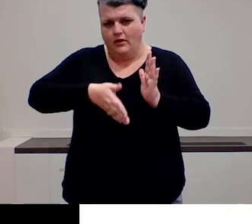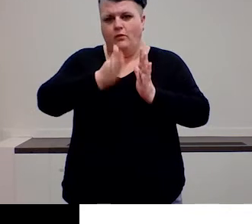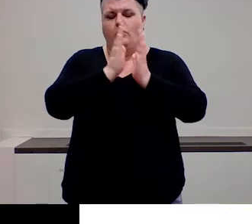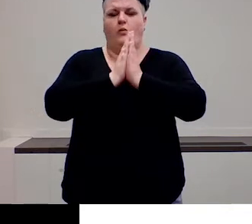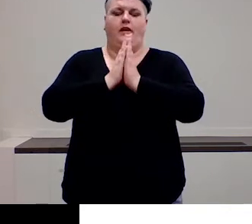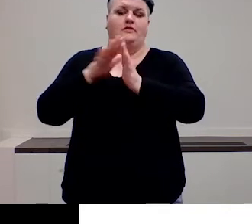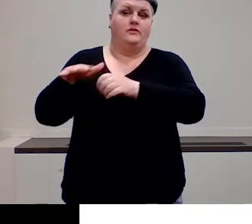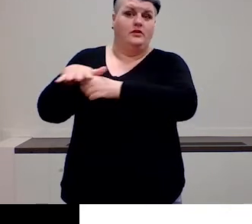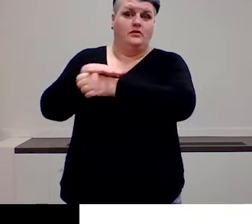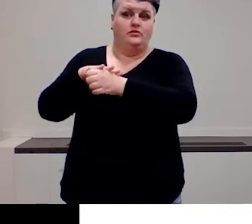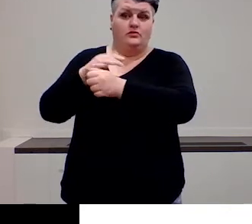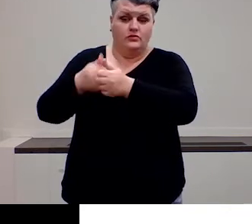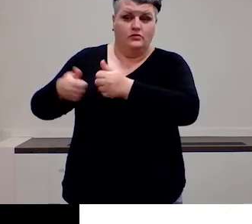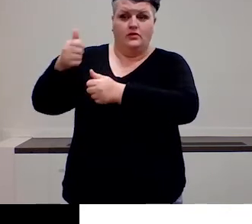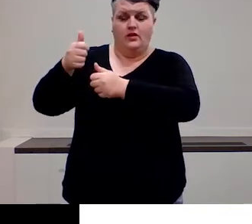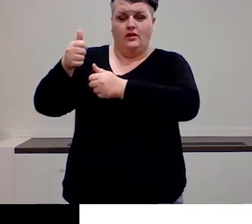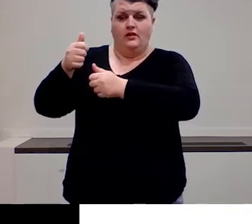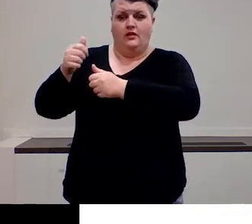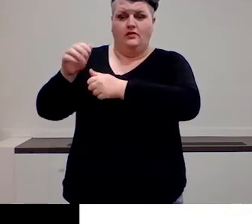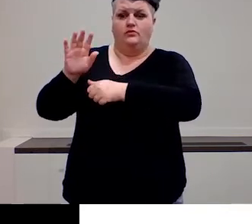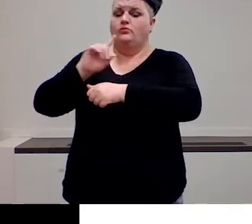district administration to double down on their